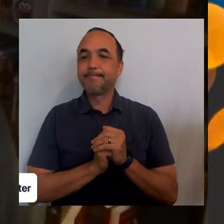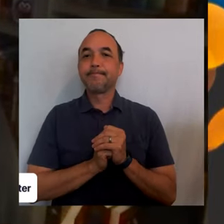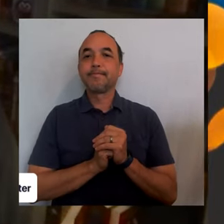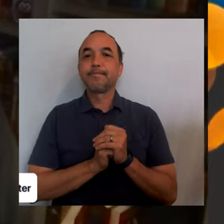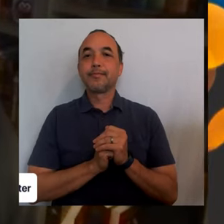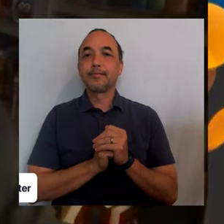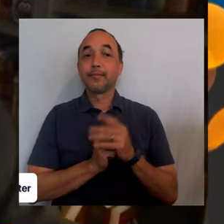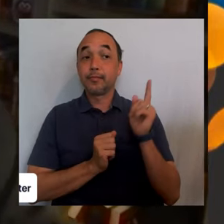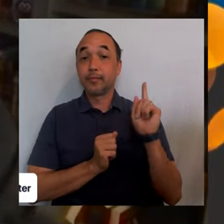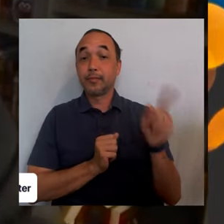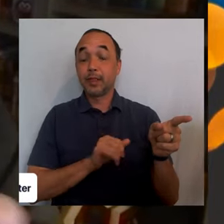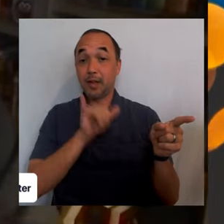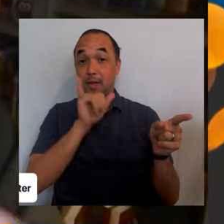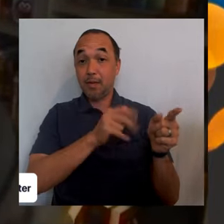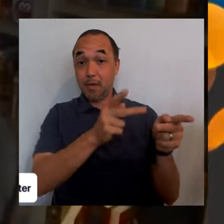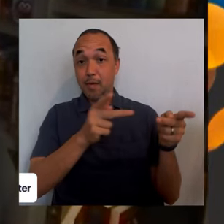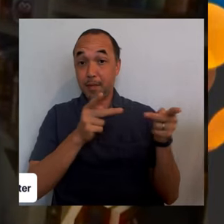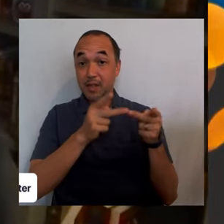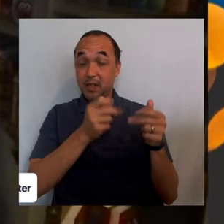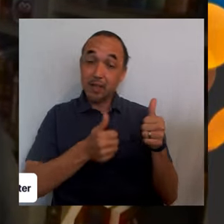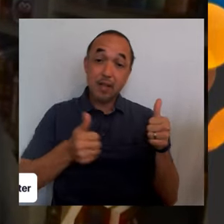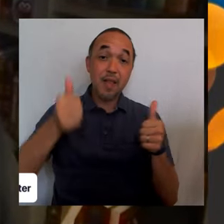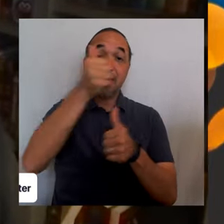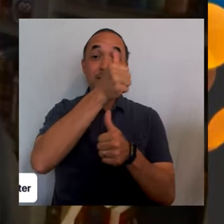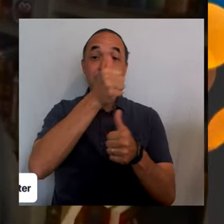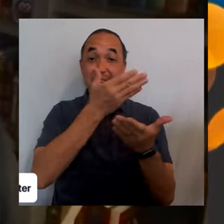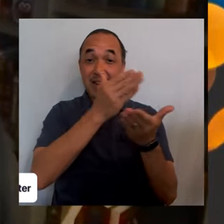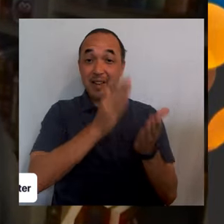chef. And the